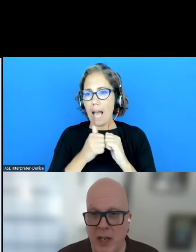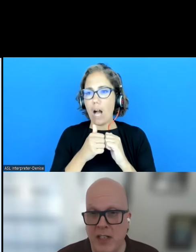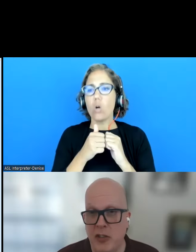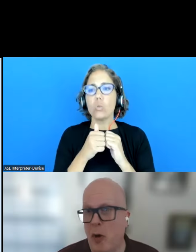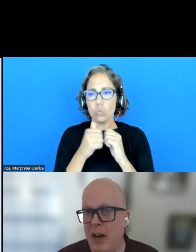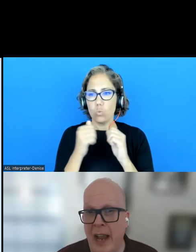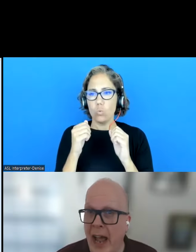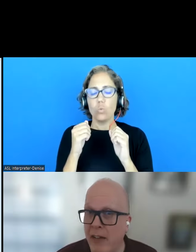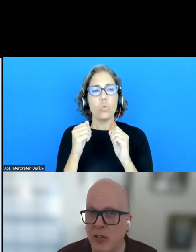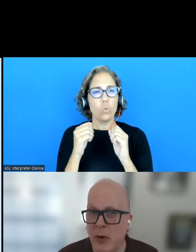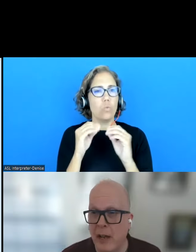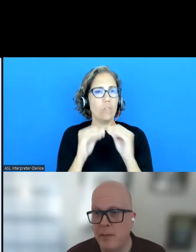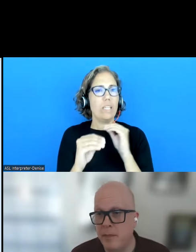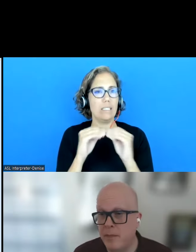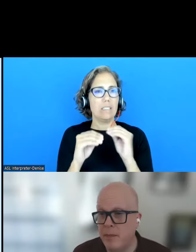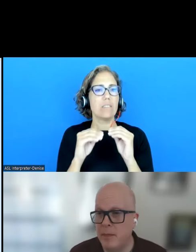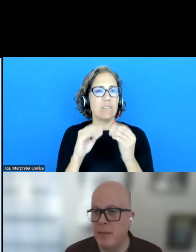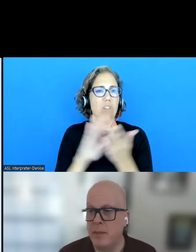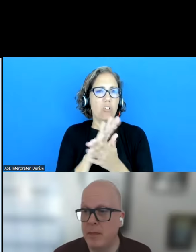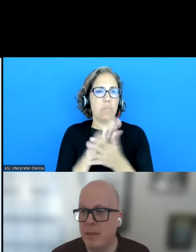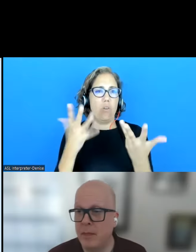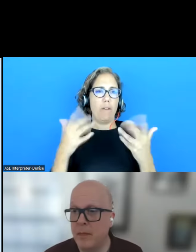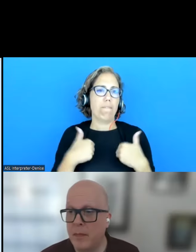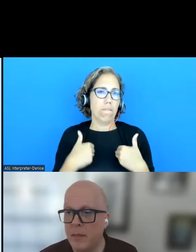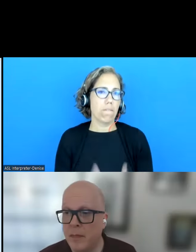remediate the ones that you already have as well.